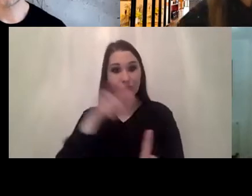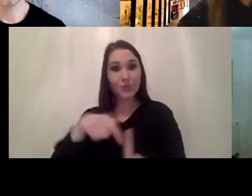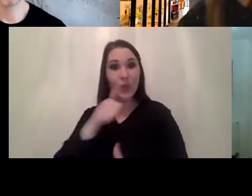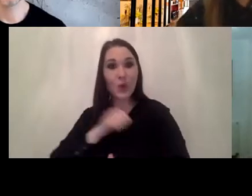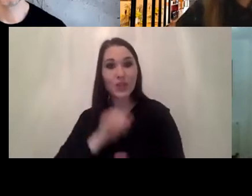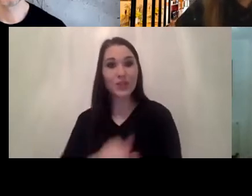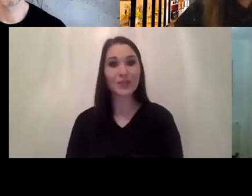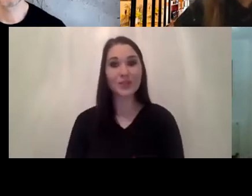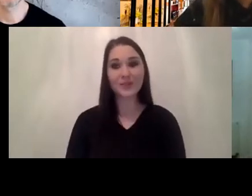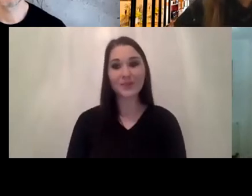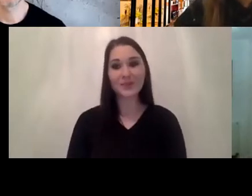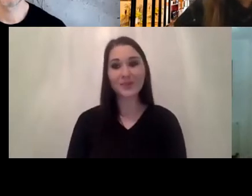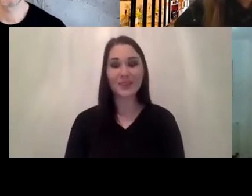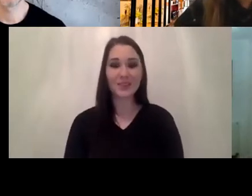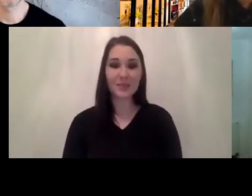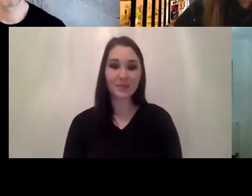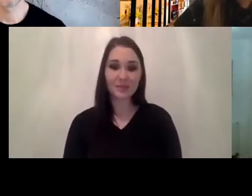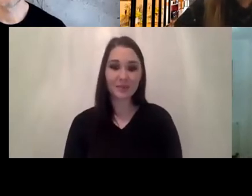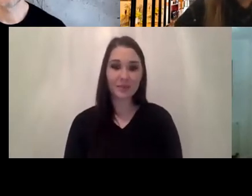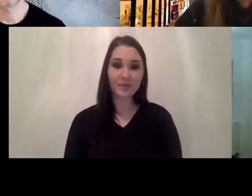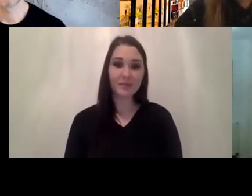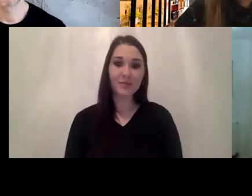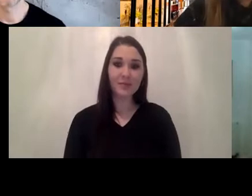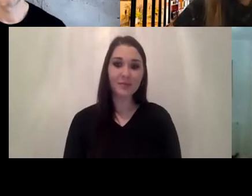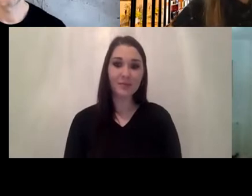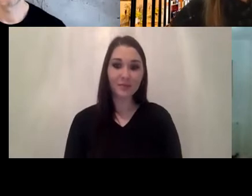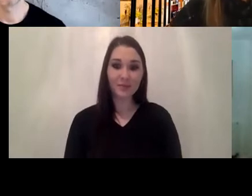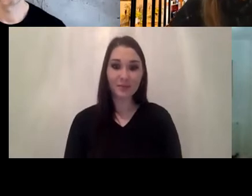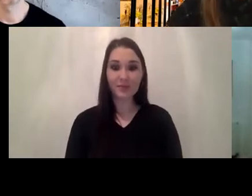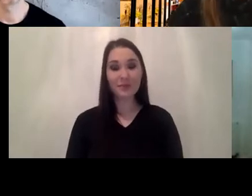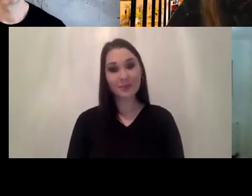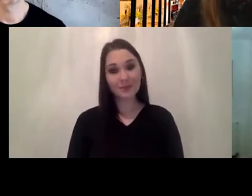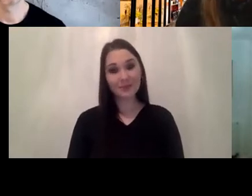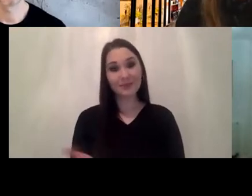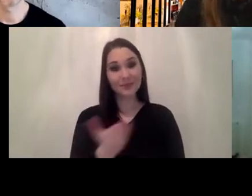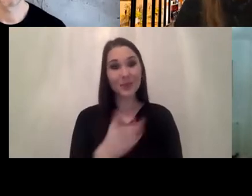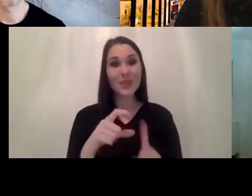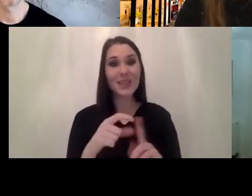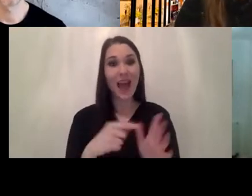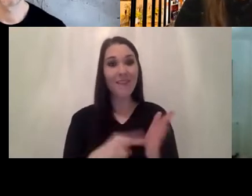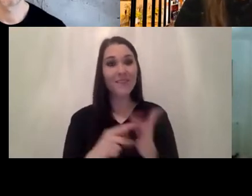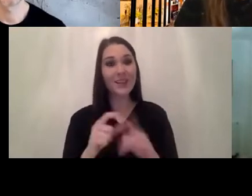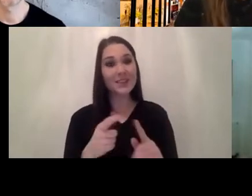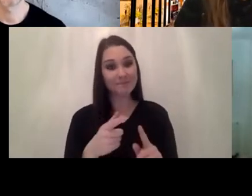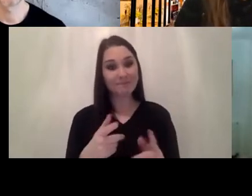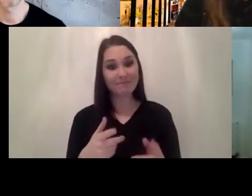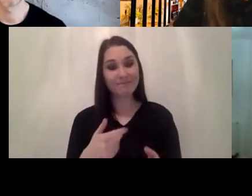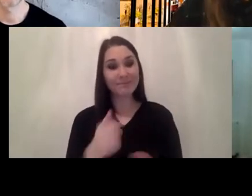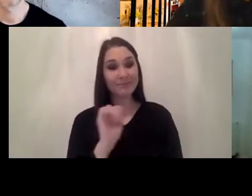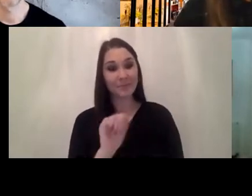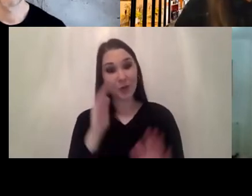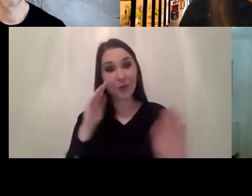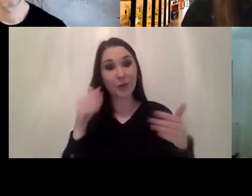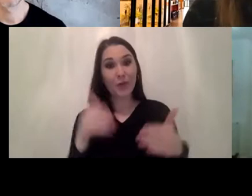Mm-hmm. Really great to hear. How about you, David? How do you approach, and what are the focus